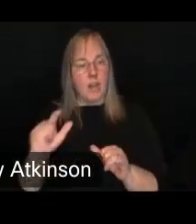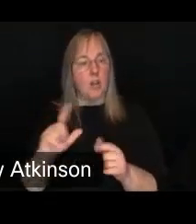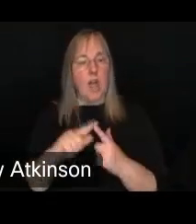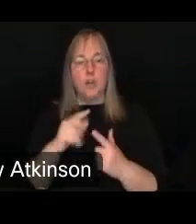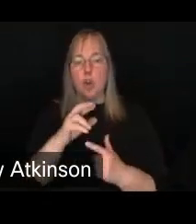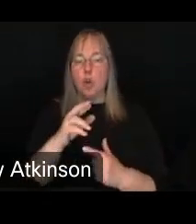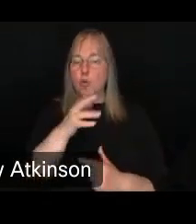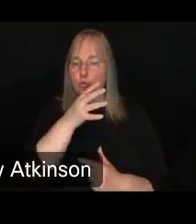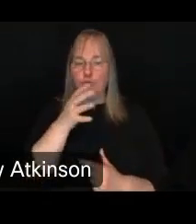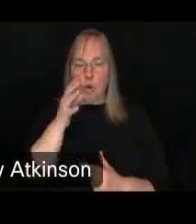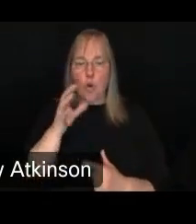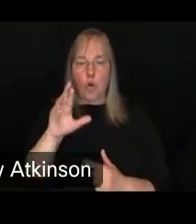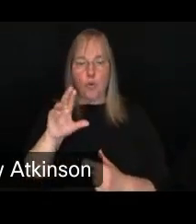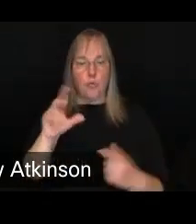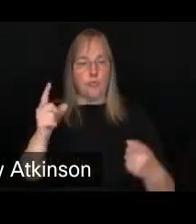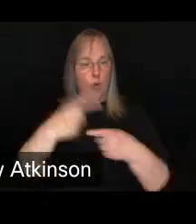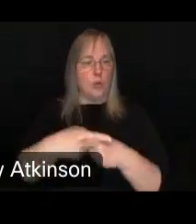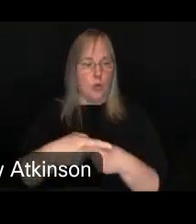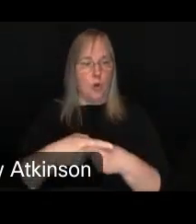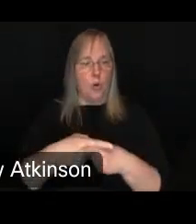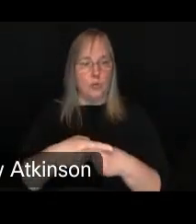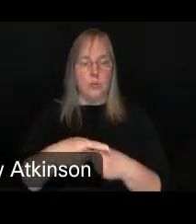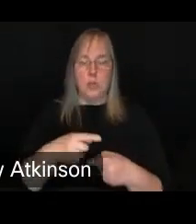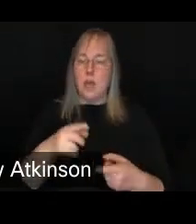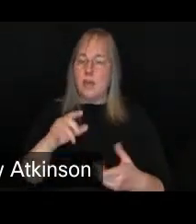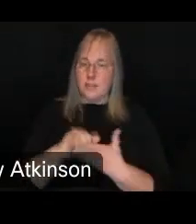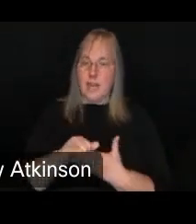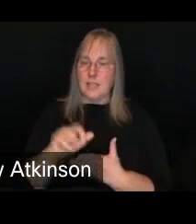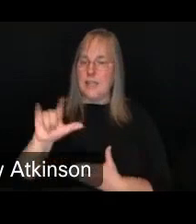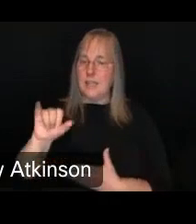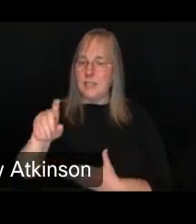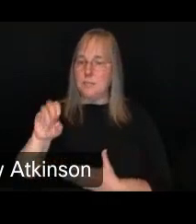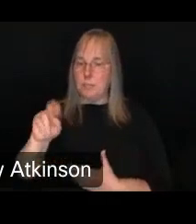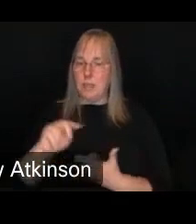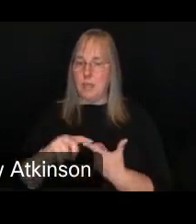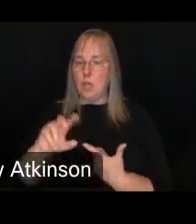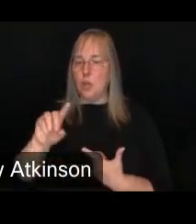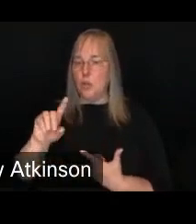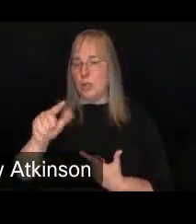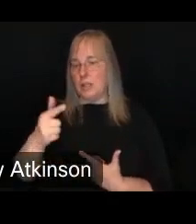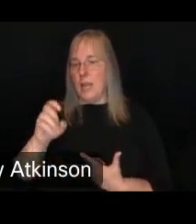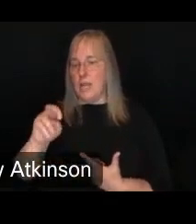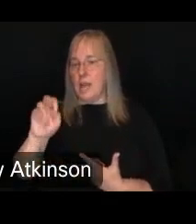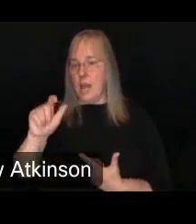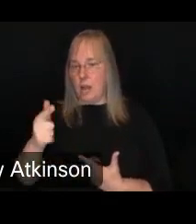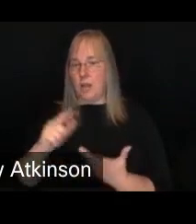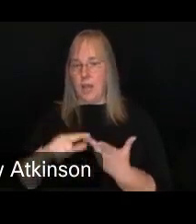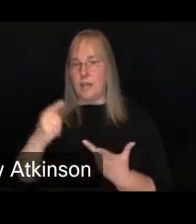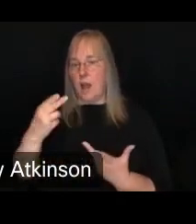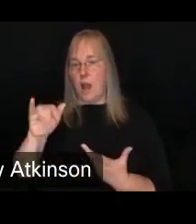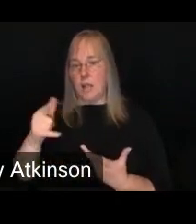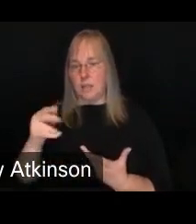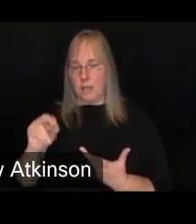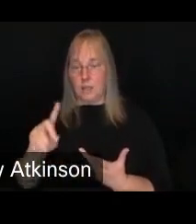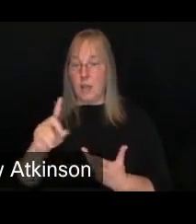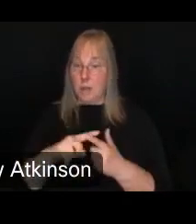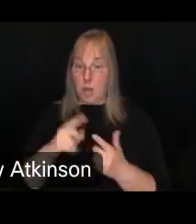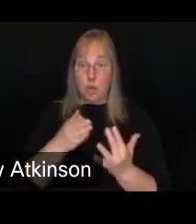you earlier, those are Lisbon, Glen Elgin, Highland. However, throughout the plan, we are still emphasizing the importance